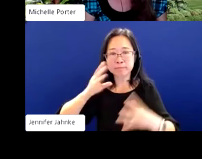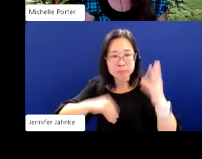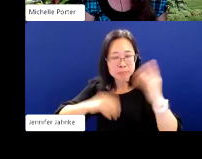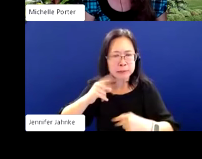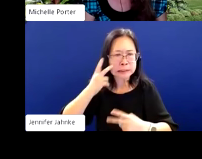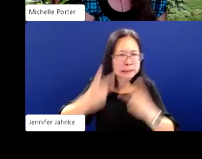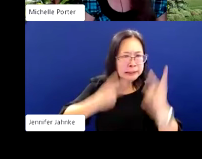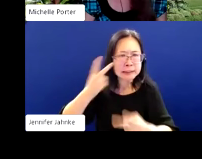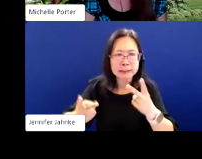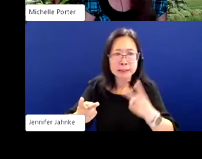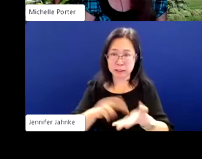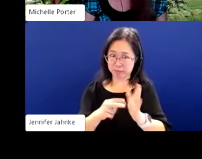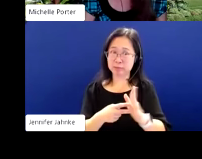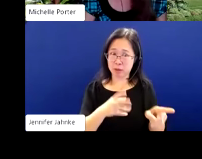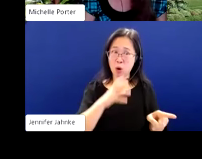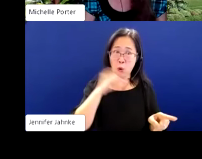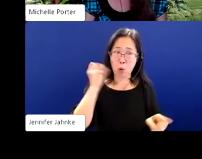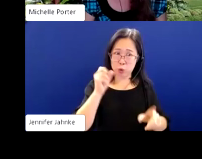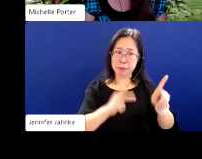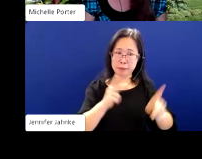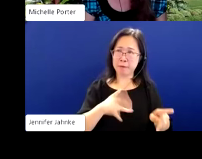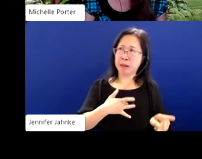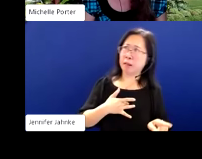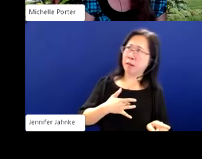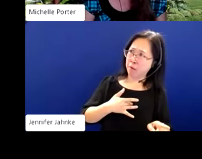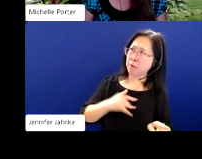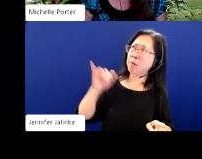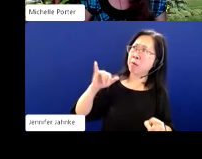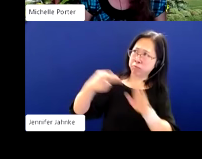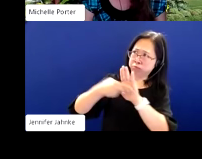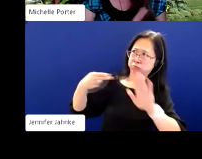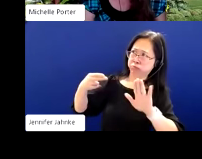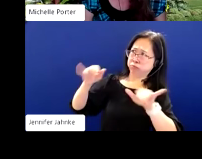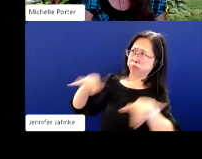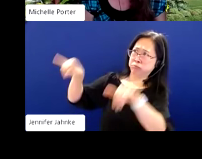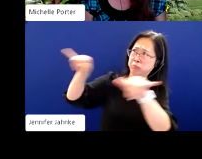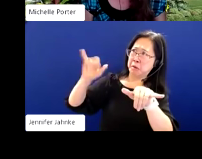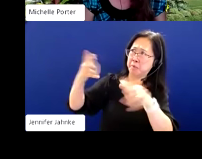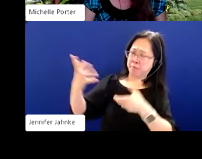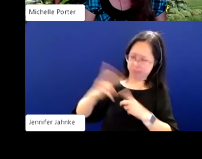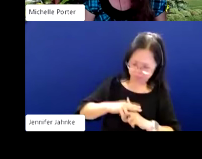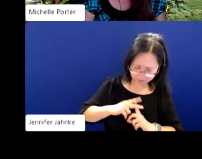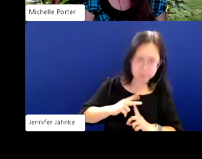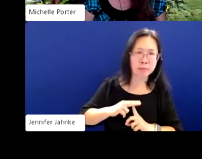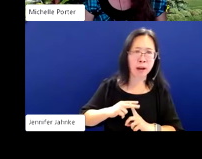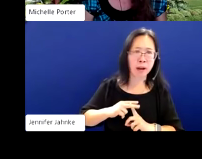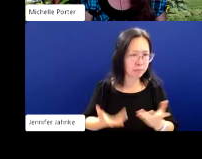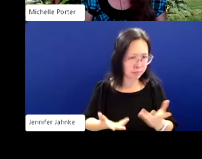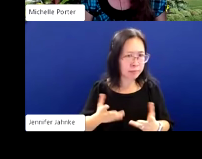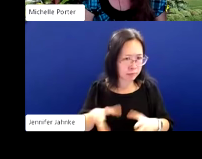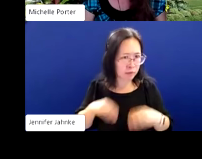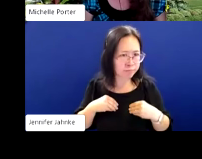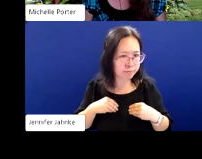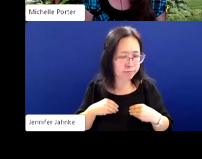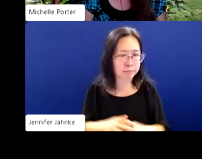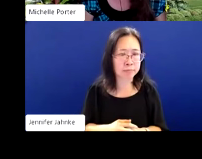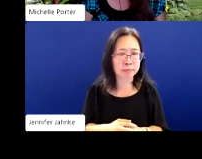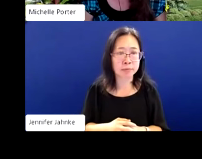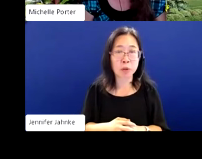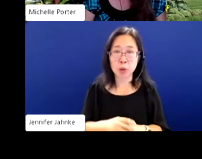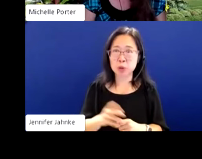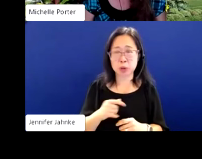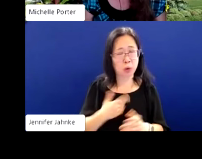start to direct these age stereotypes inward. So all of those things that I've mentioned before, they exist around